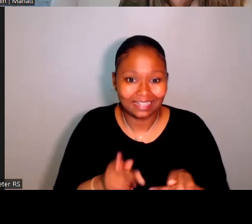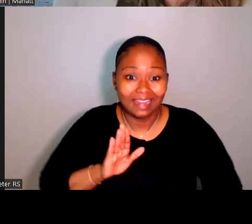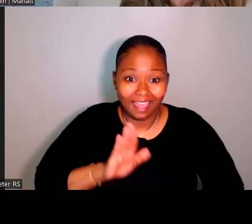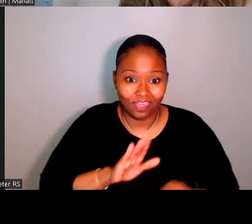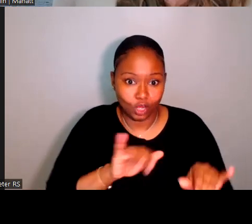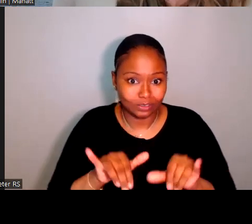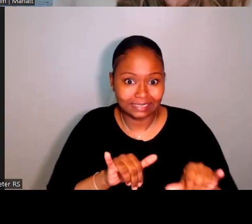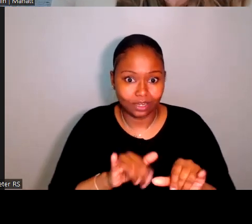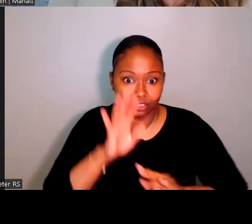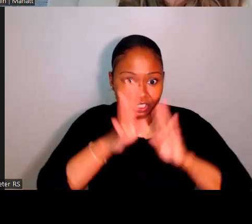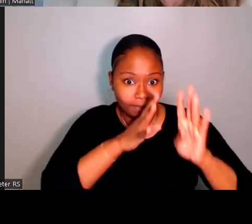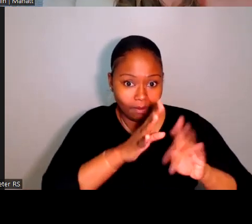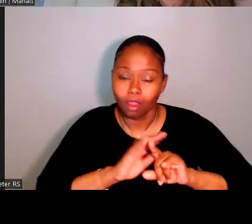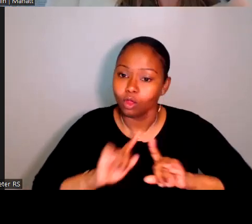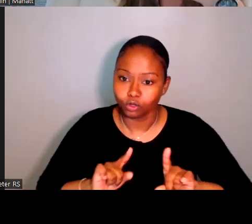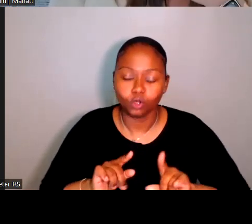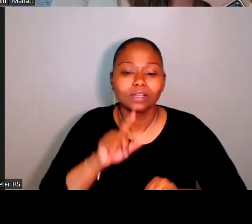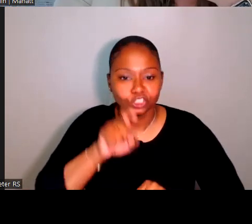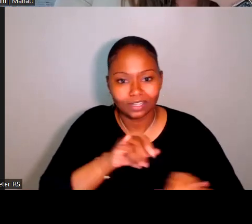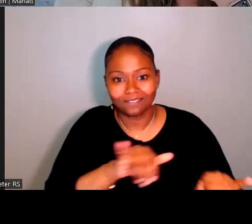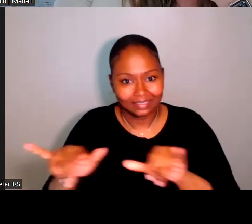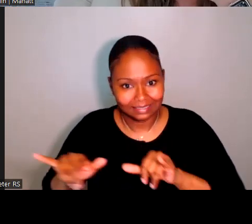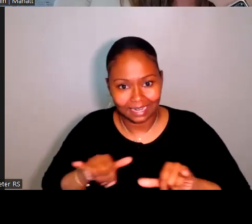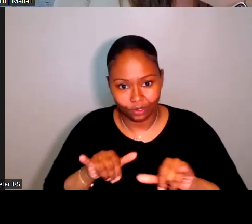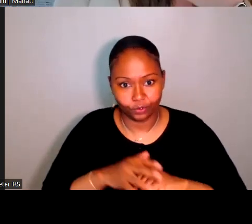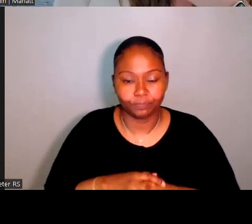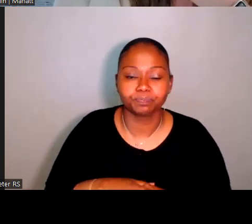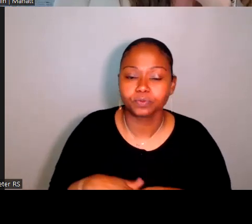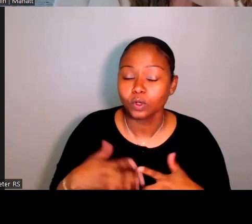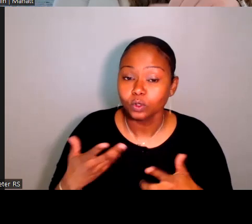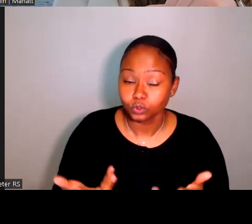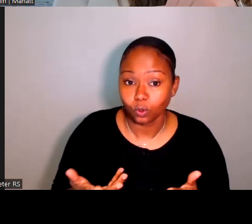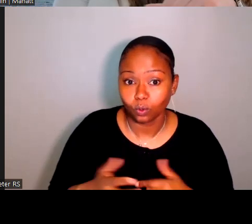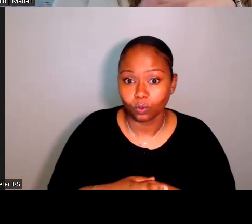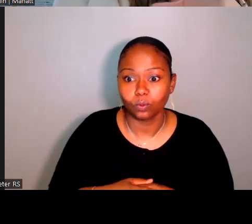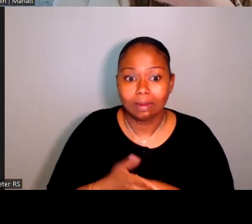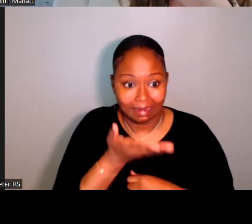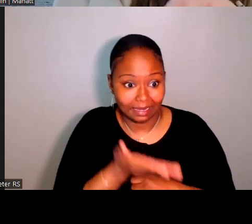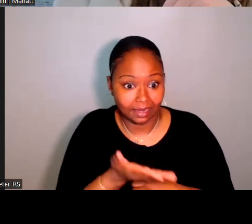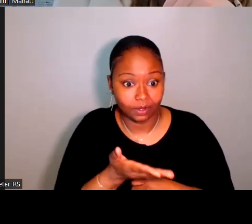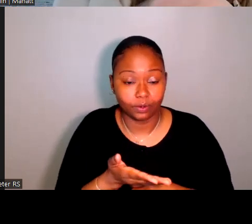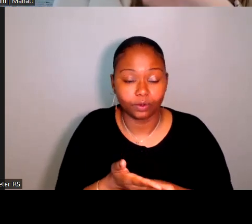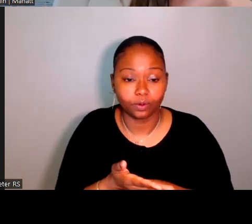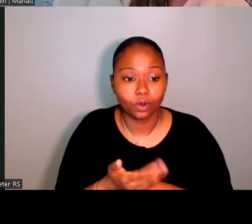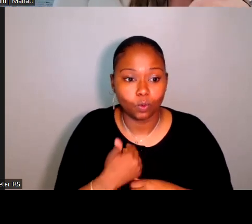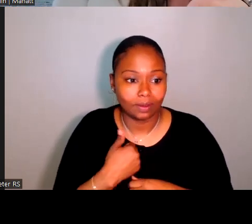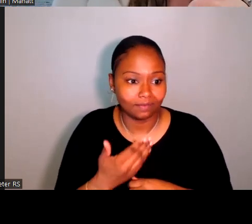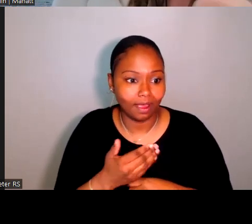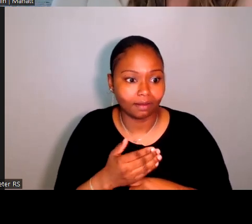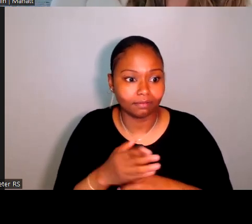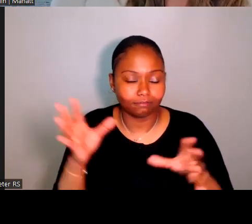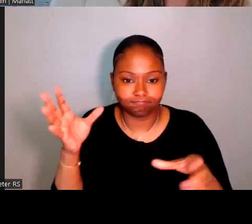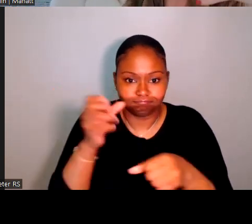lot of variation in what the standards were. And so here we've put together a straw